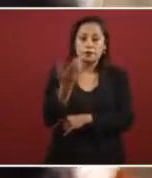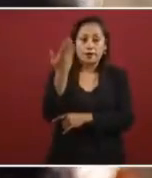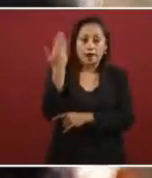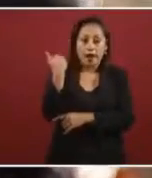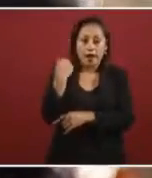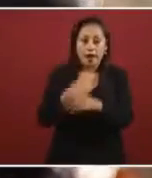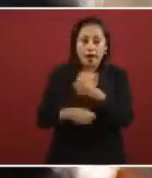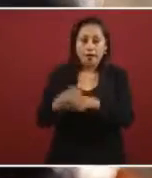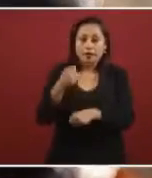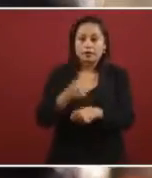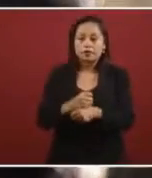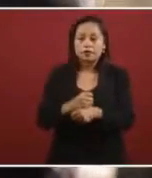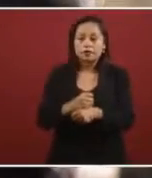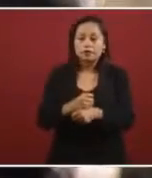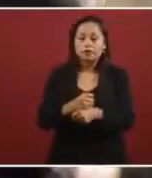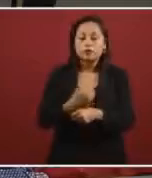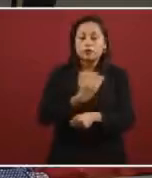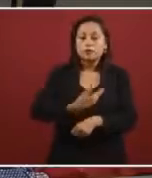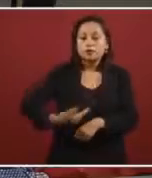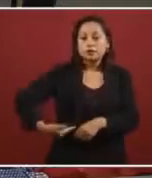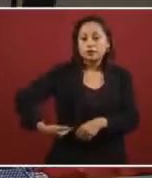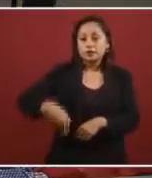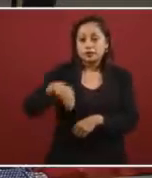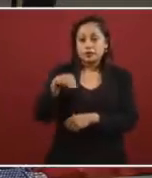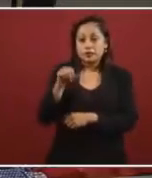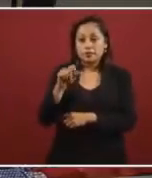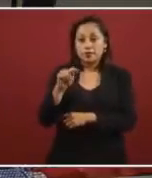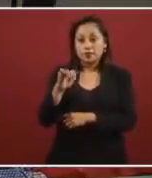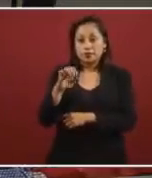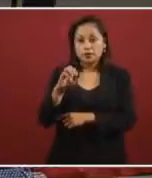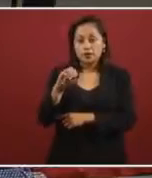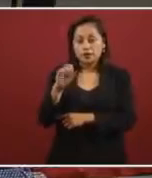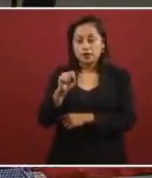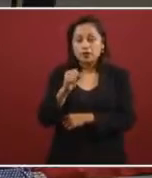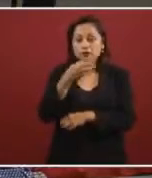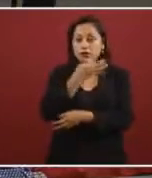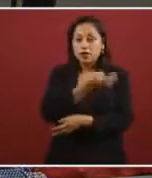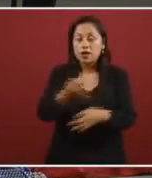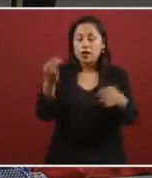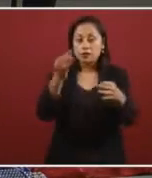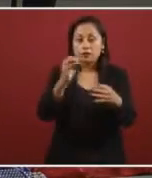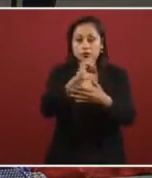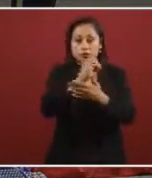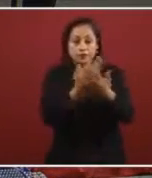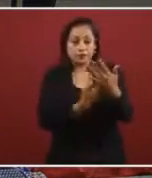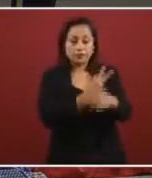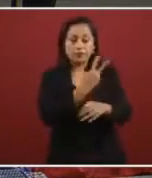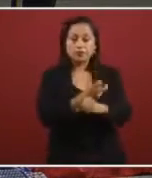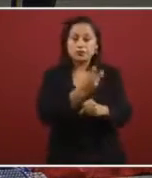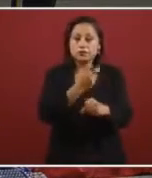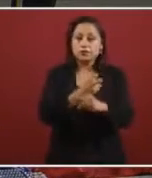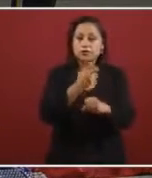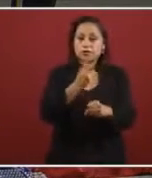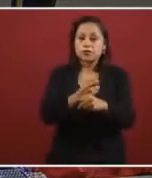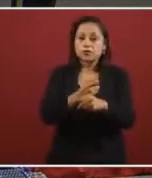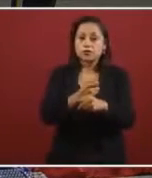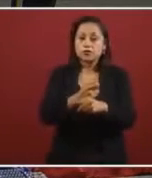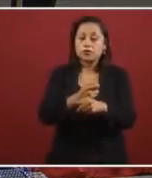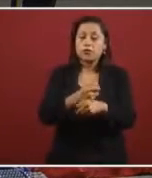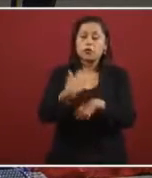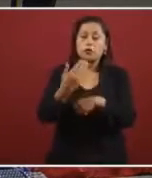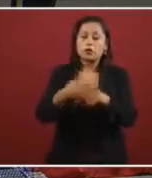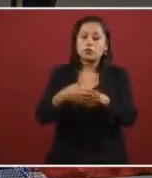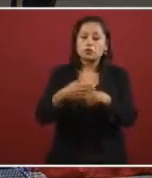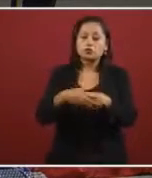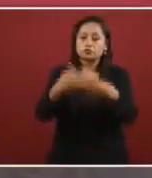year, presidente of Adolfo that López time, Mateos Adolfo anunció en López su announced segundo informe la nacionalización de la the industria eléctrica,